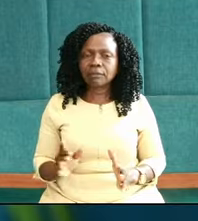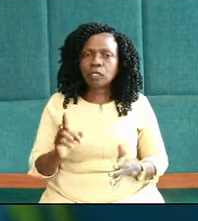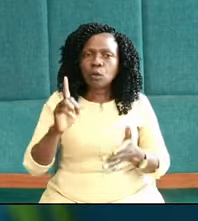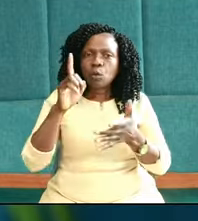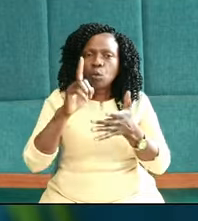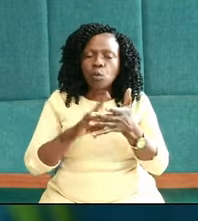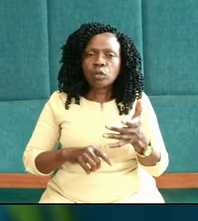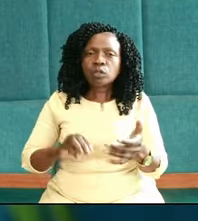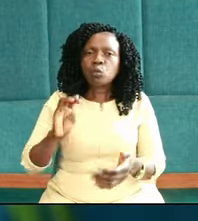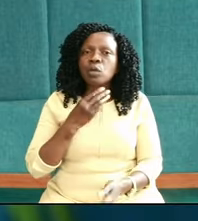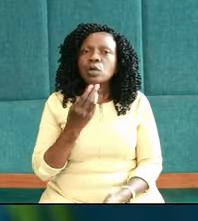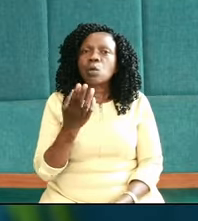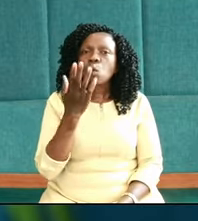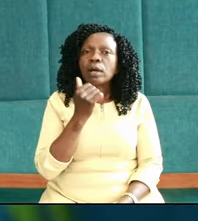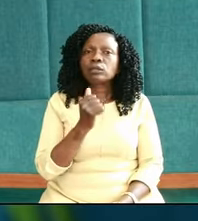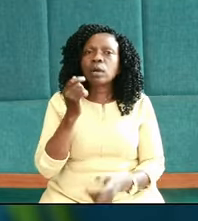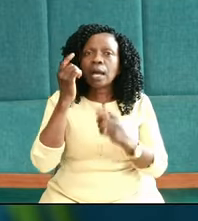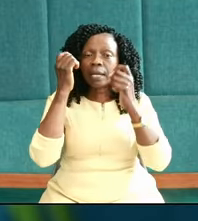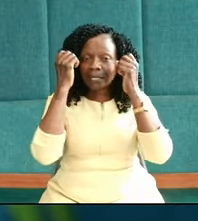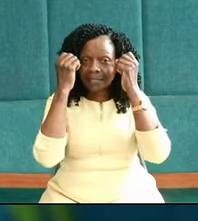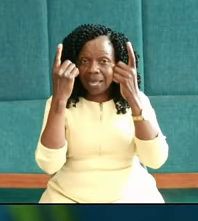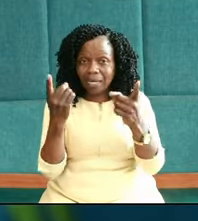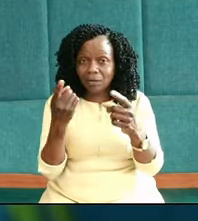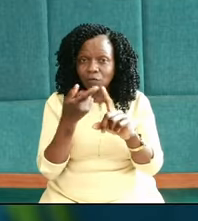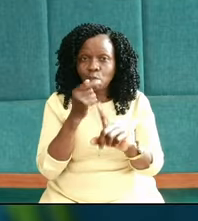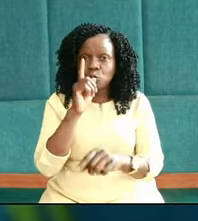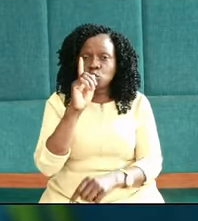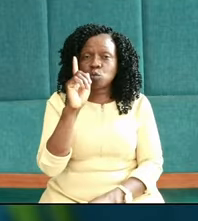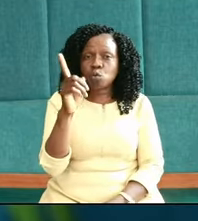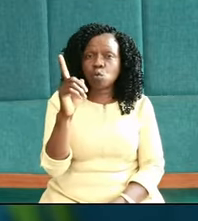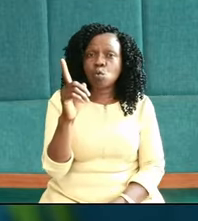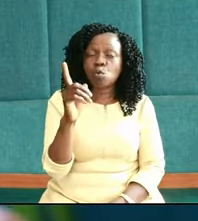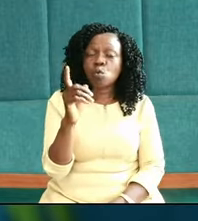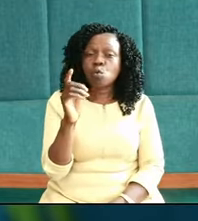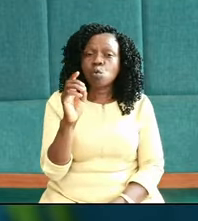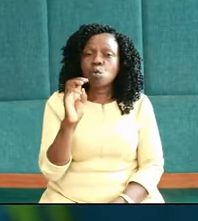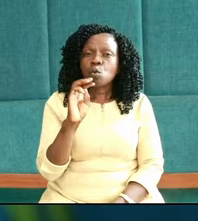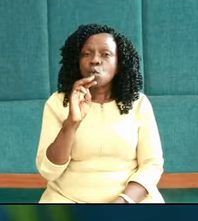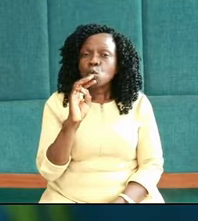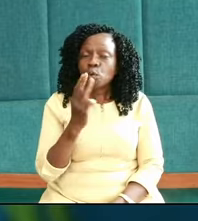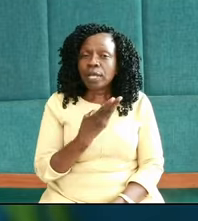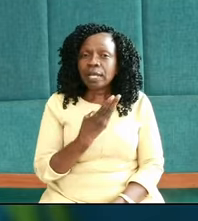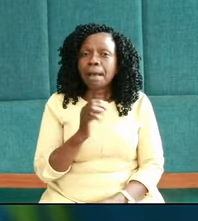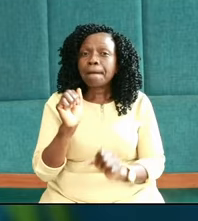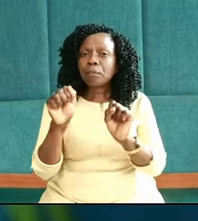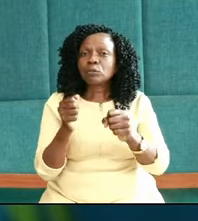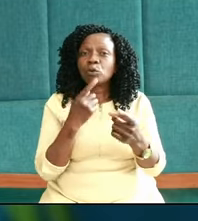what we want to understand from you, we can't tell you now.